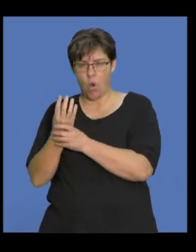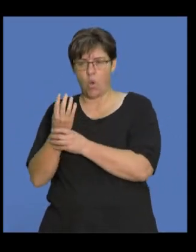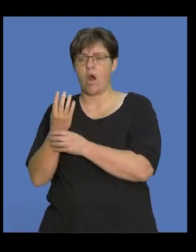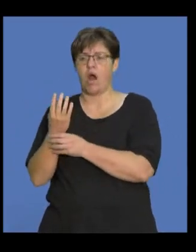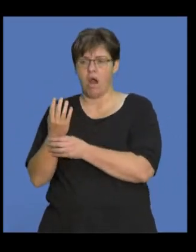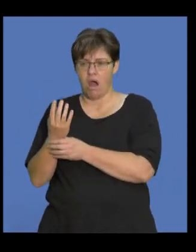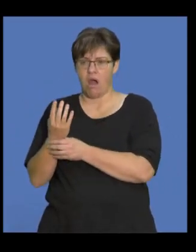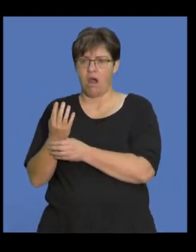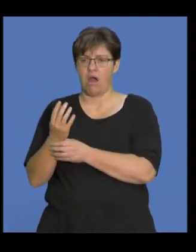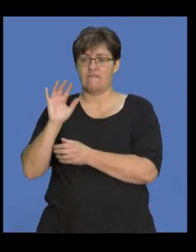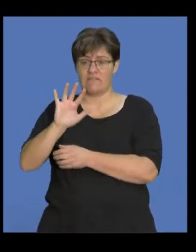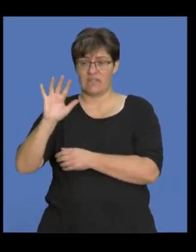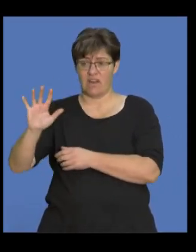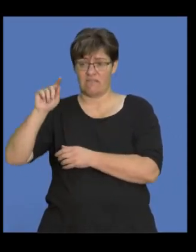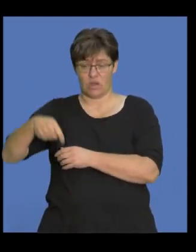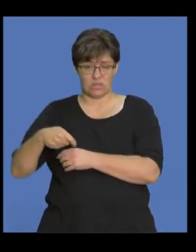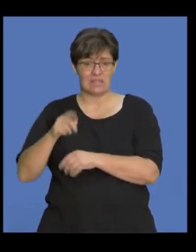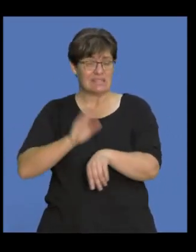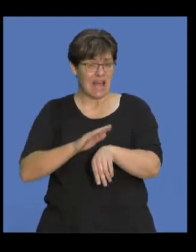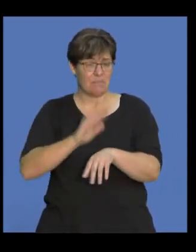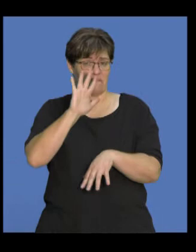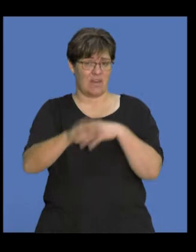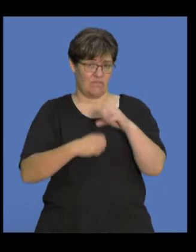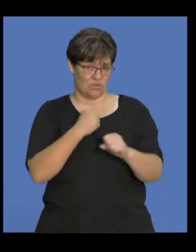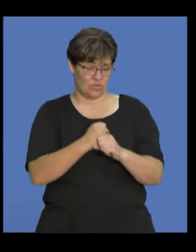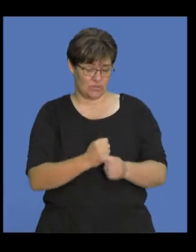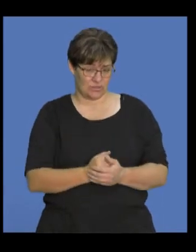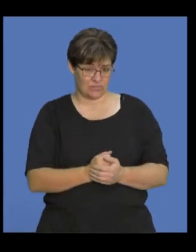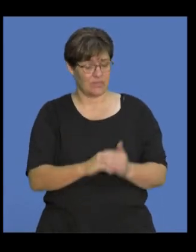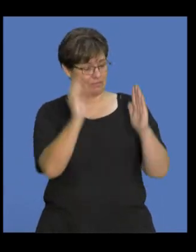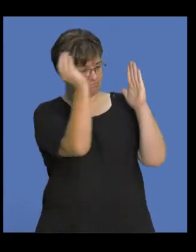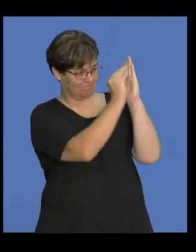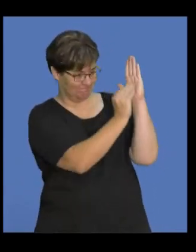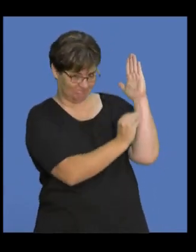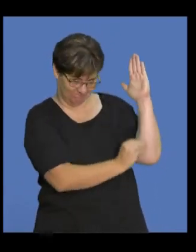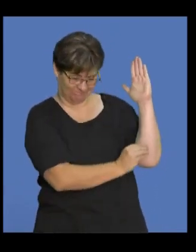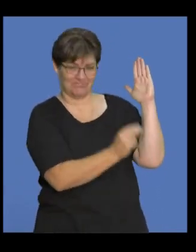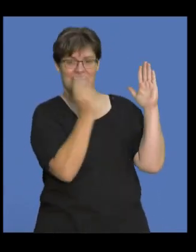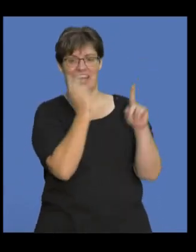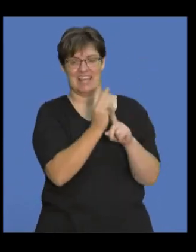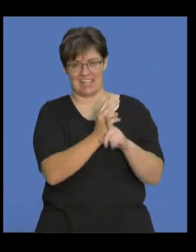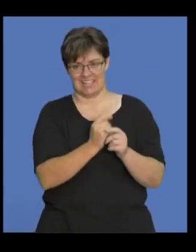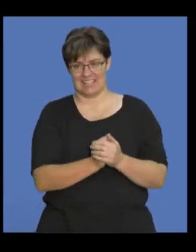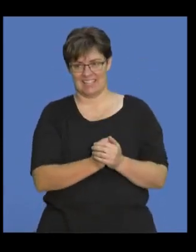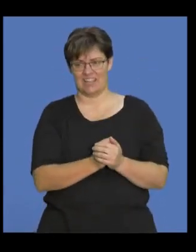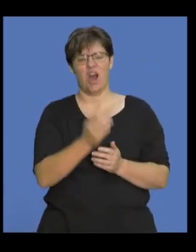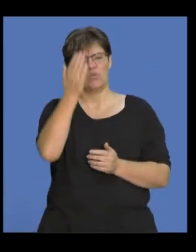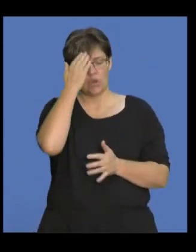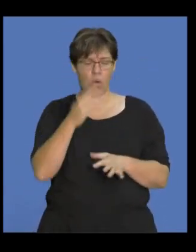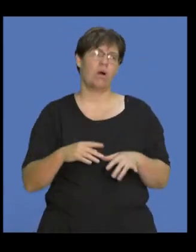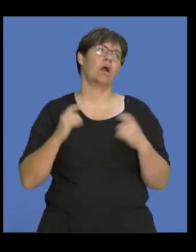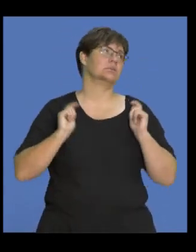of 5 years. So I still go back to my formula. I know it's tiring to write the